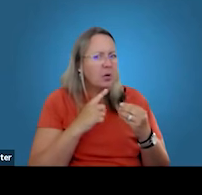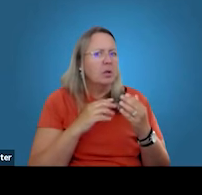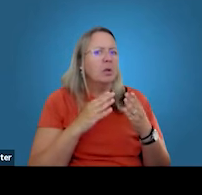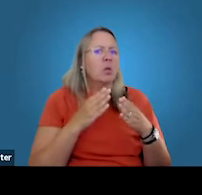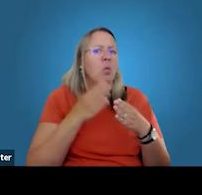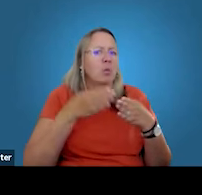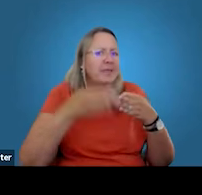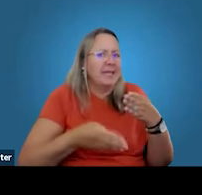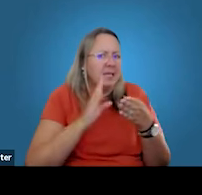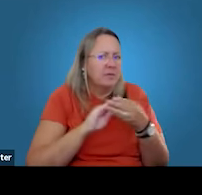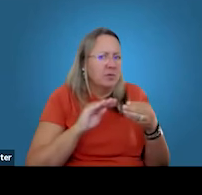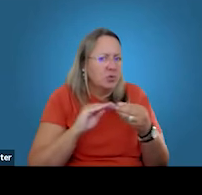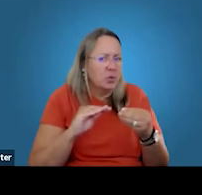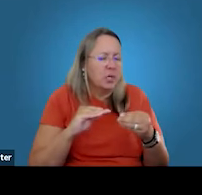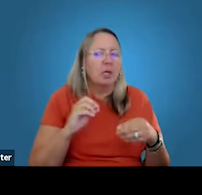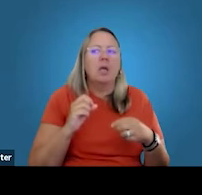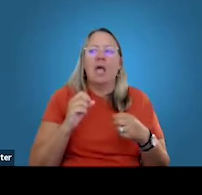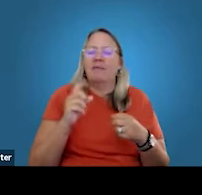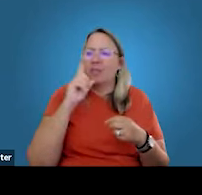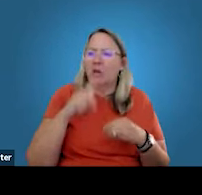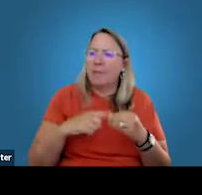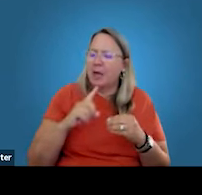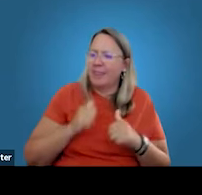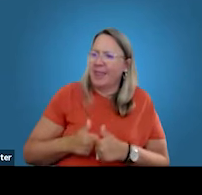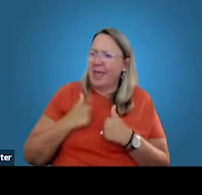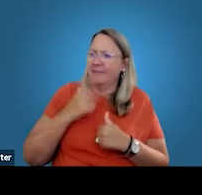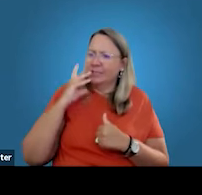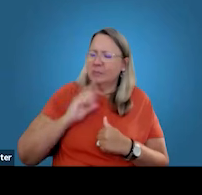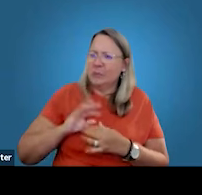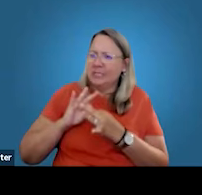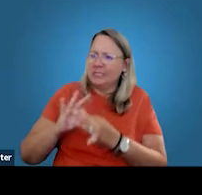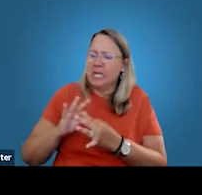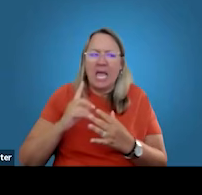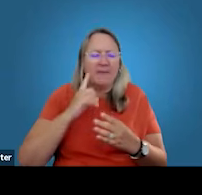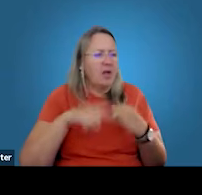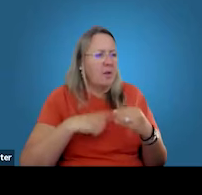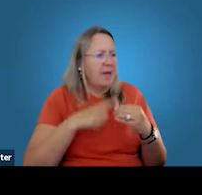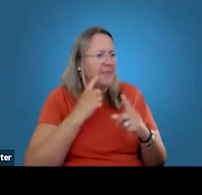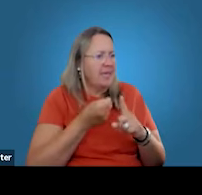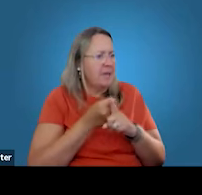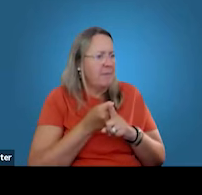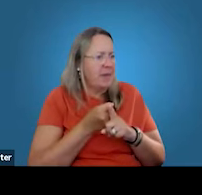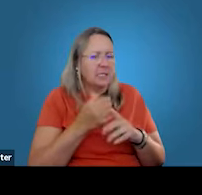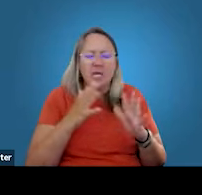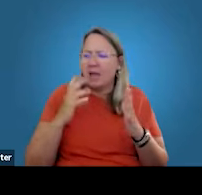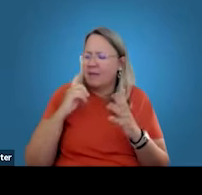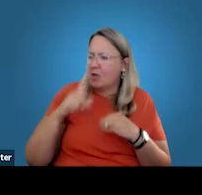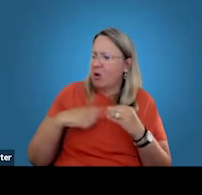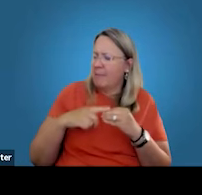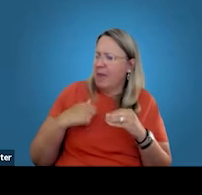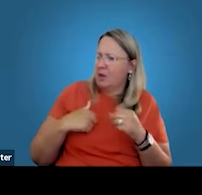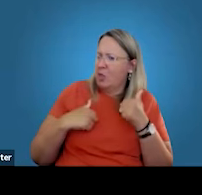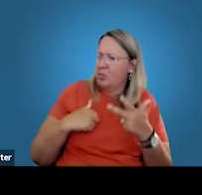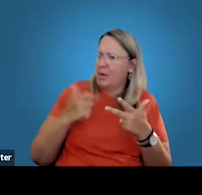audience? Have I thought about what role I'm playing? Have I thought about the ending for them and the impact that I'm creating? Have I thought about